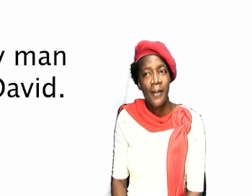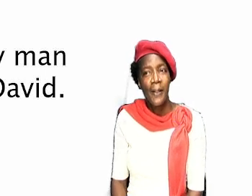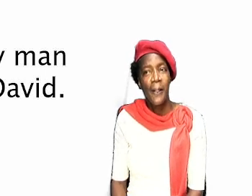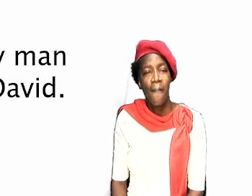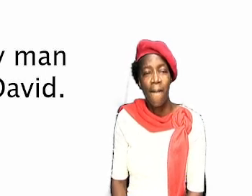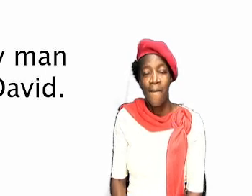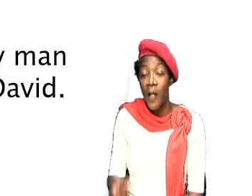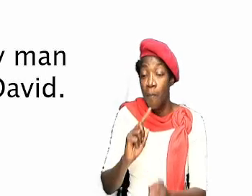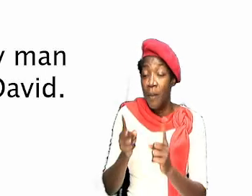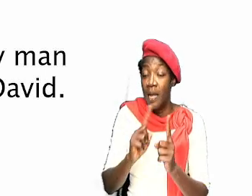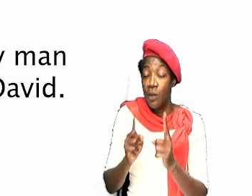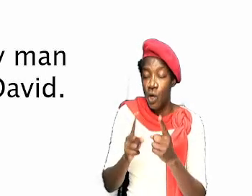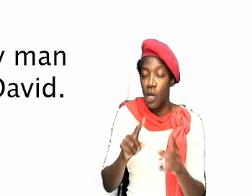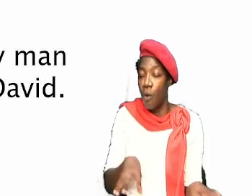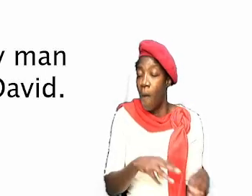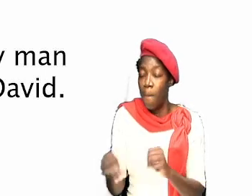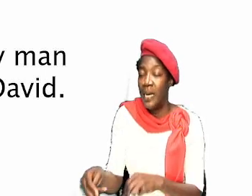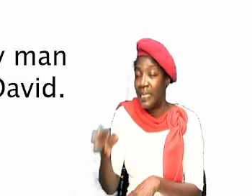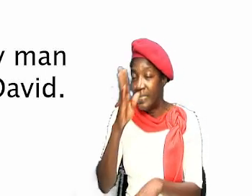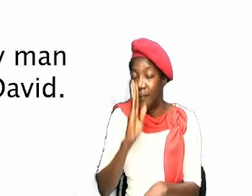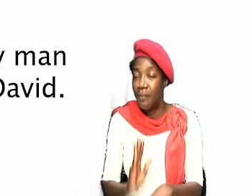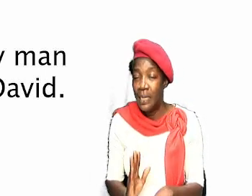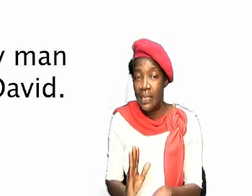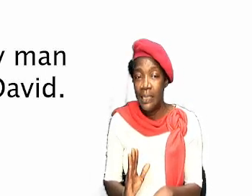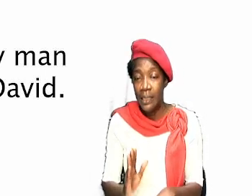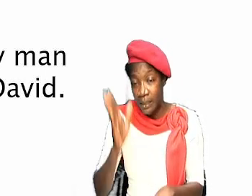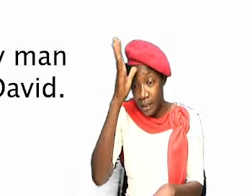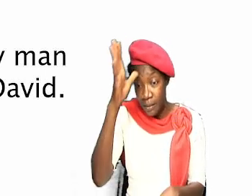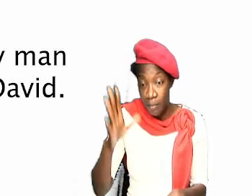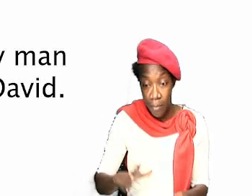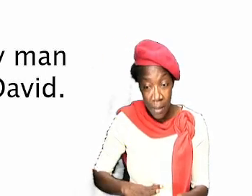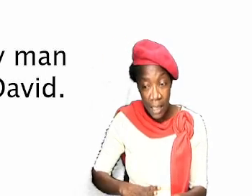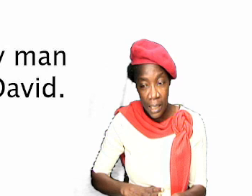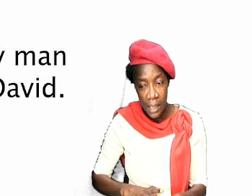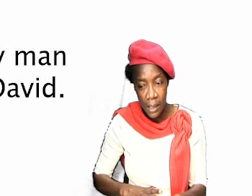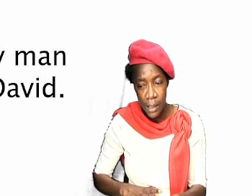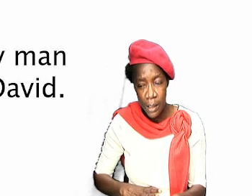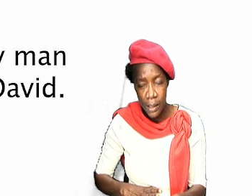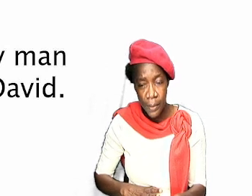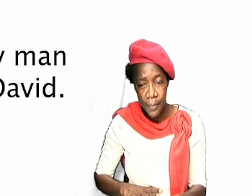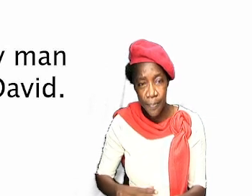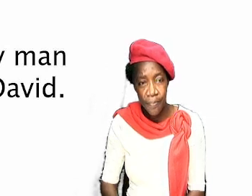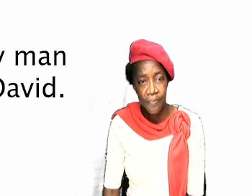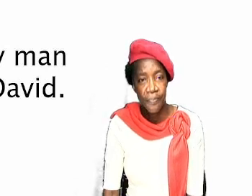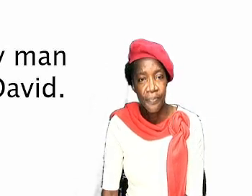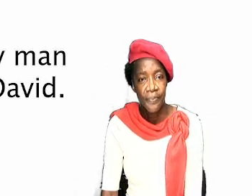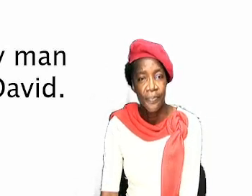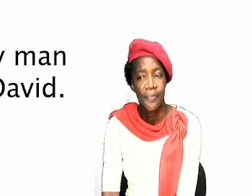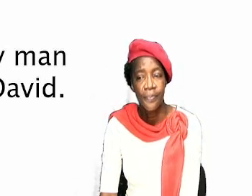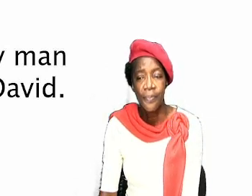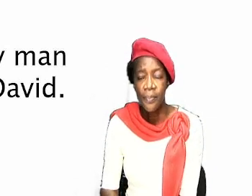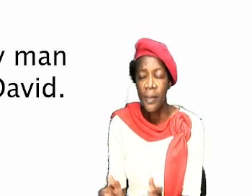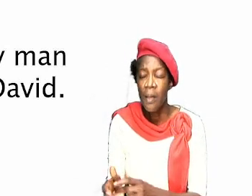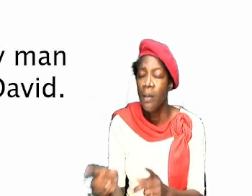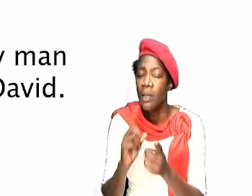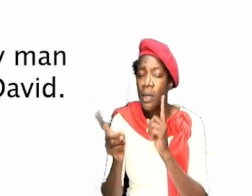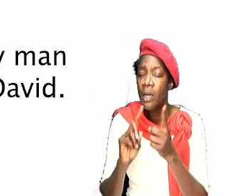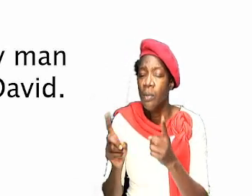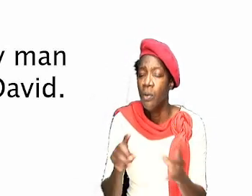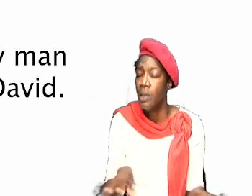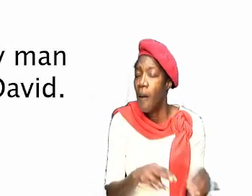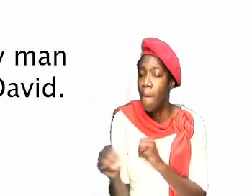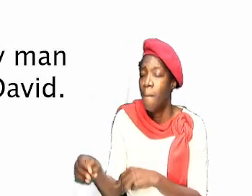about the mighty man, and when you read through Samuel's, the Bible talks about the mighty